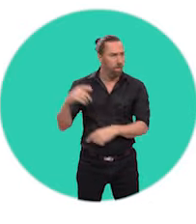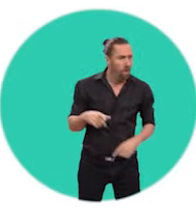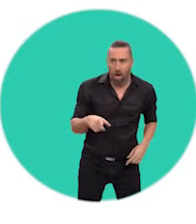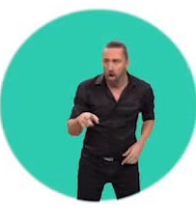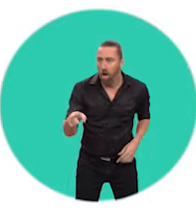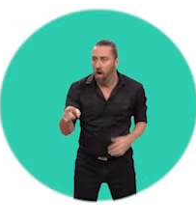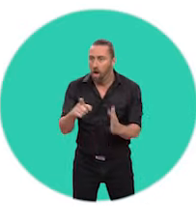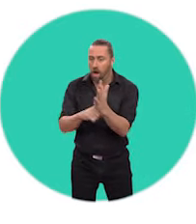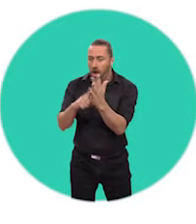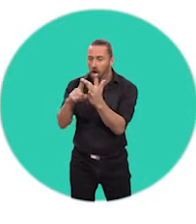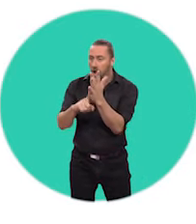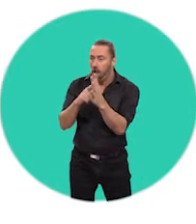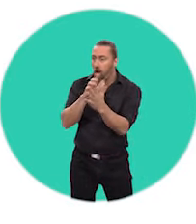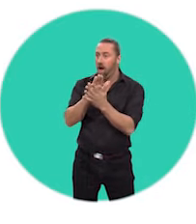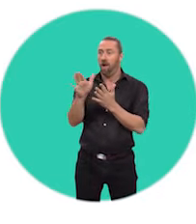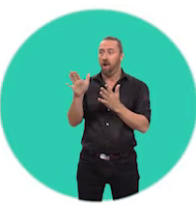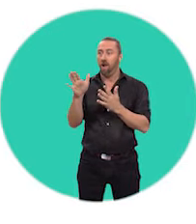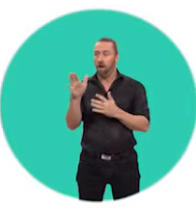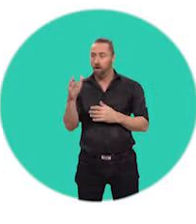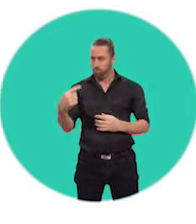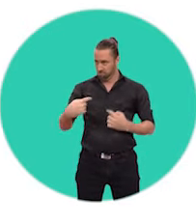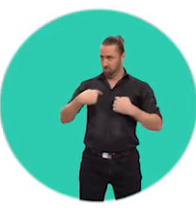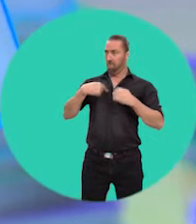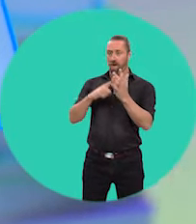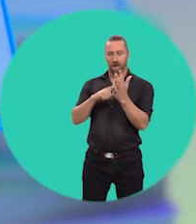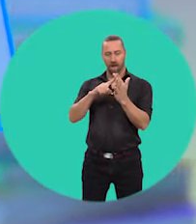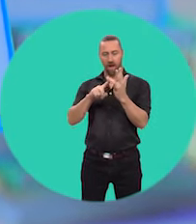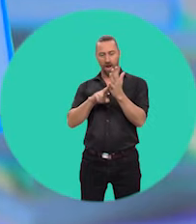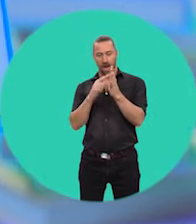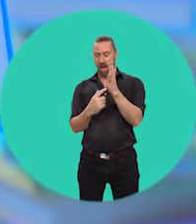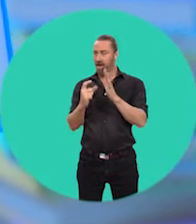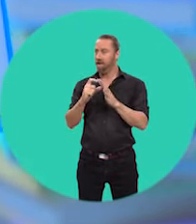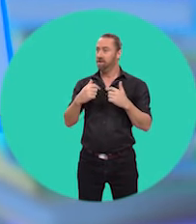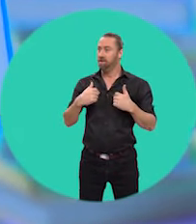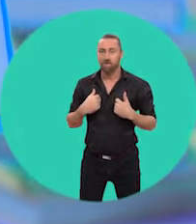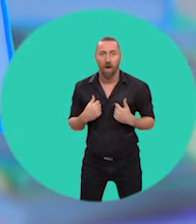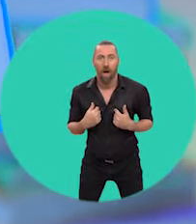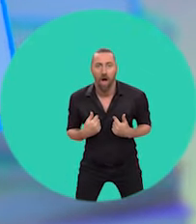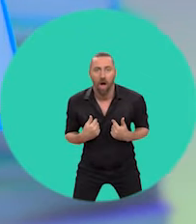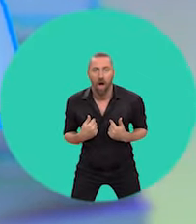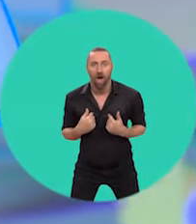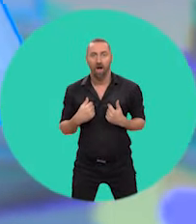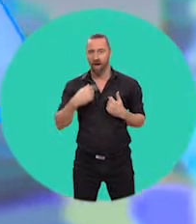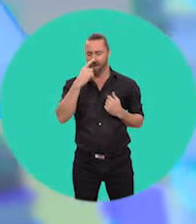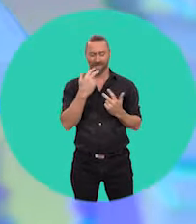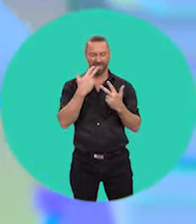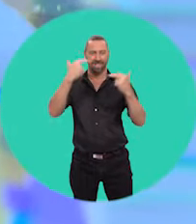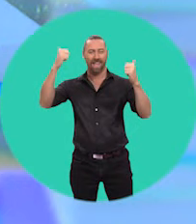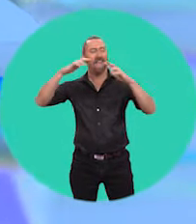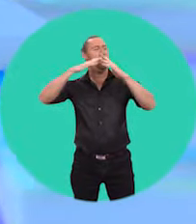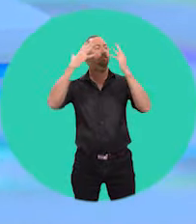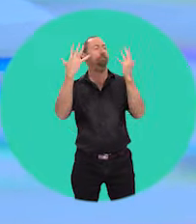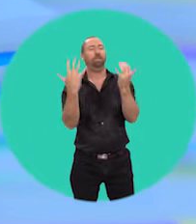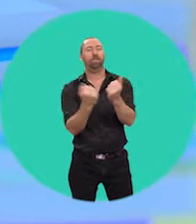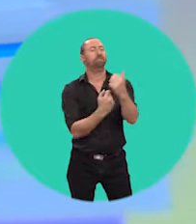kind smile, "and you must be Leonard. Leonard the Lyrebird, he who can sing every